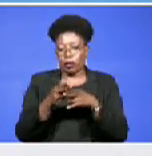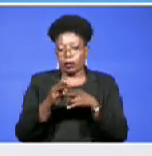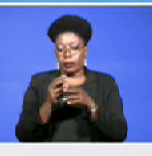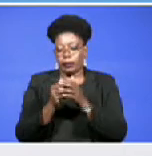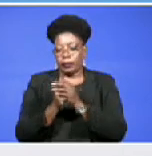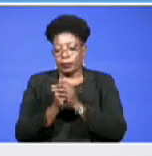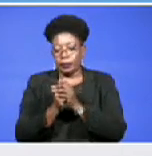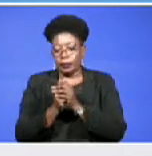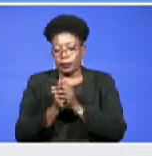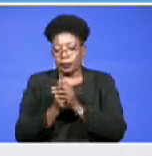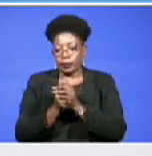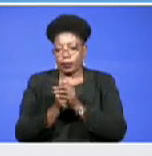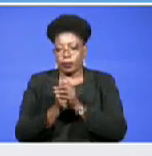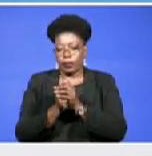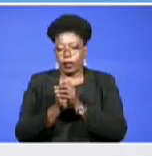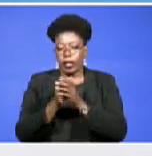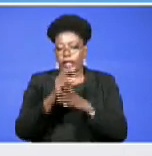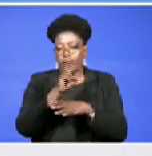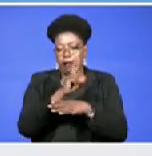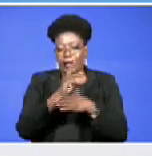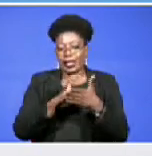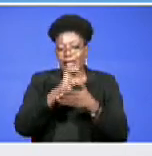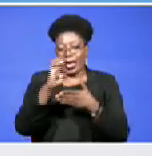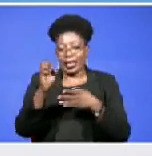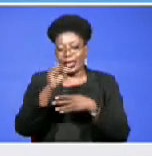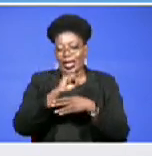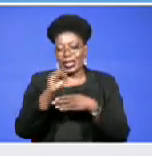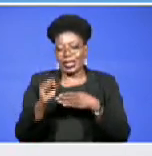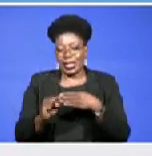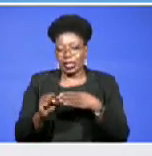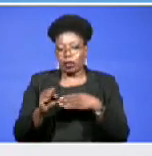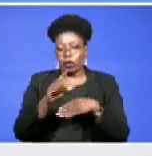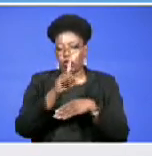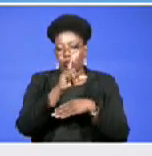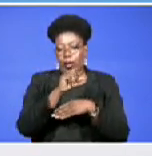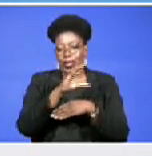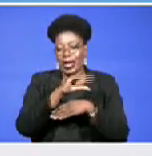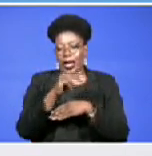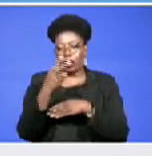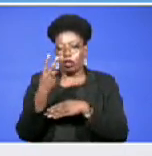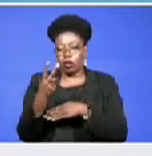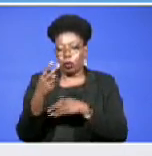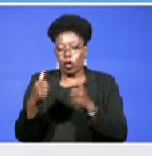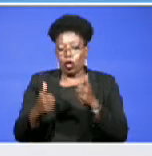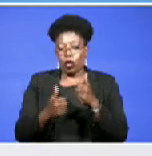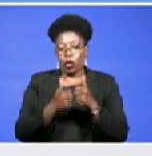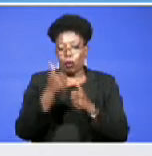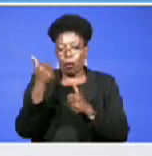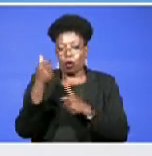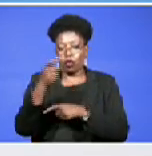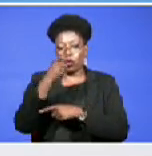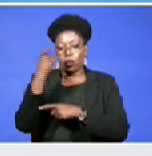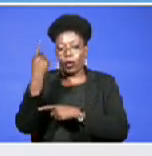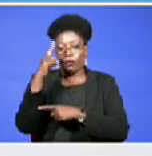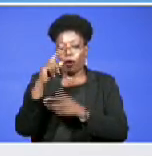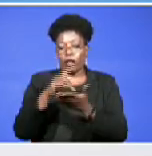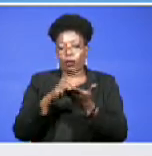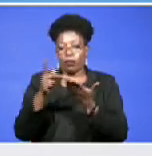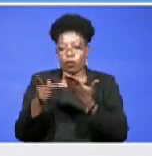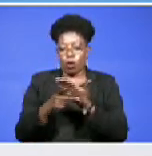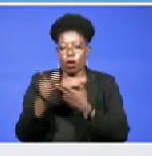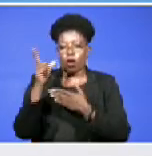NAIA National Tournament. The Vikings ended the season with a record of 20-2, the most wins ever for the program. Lauren